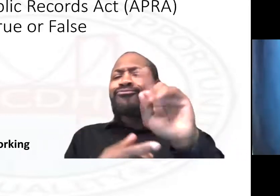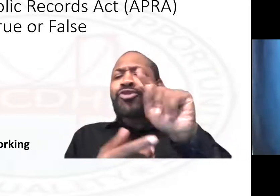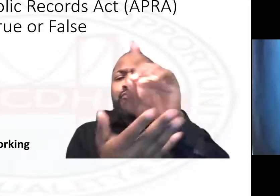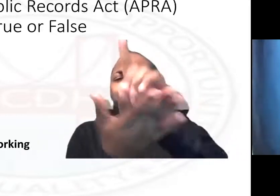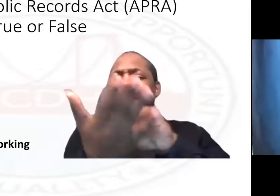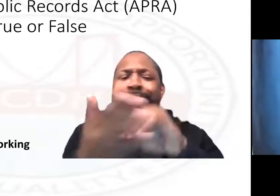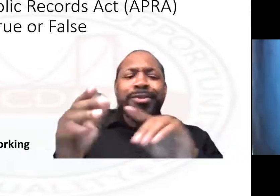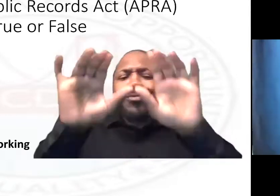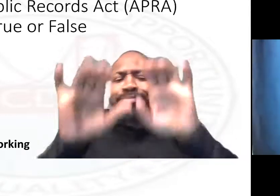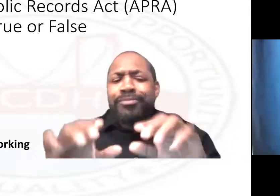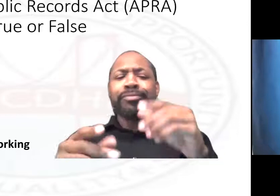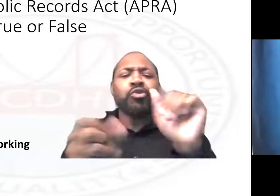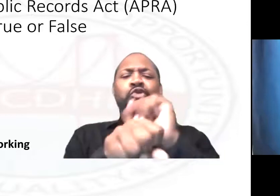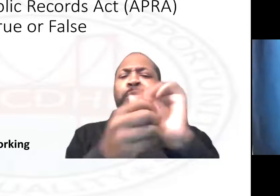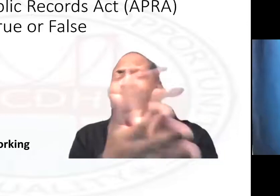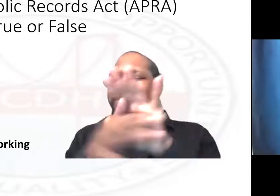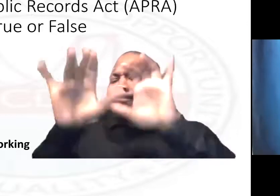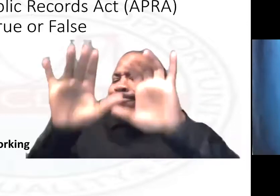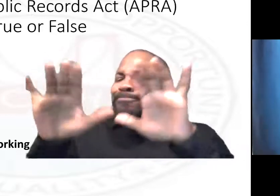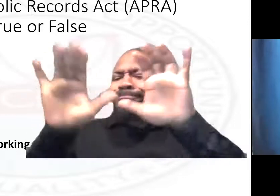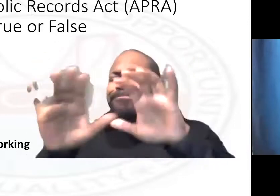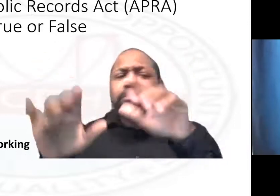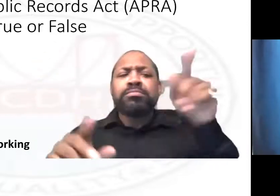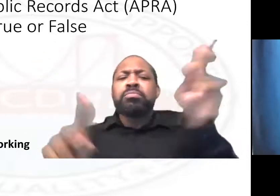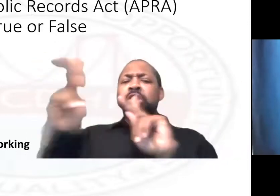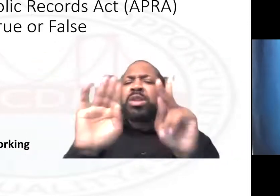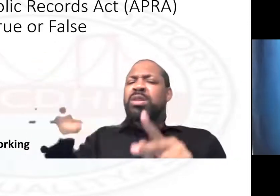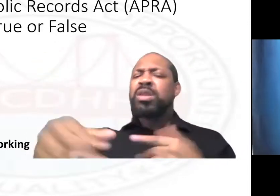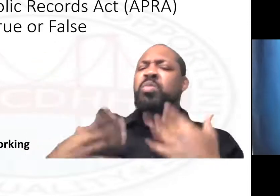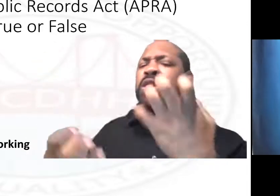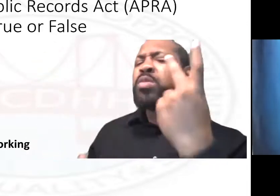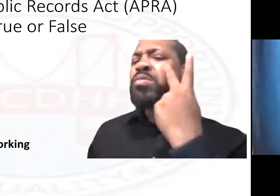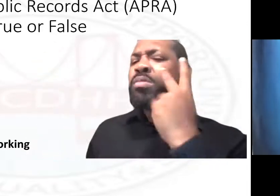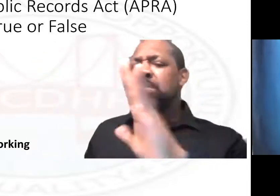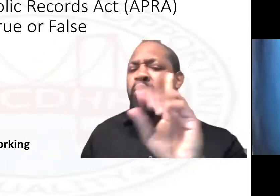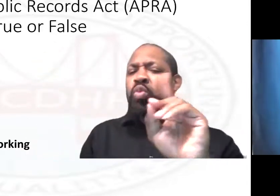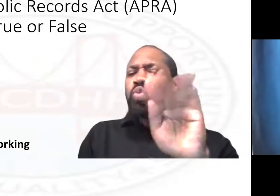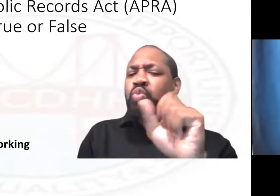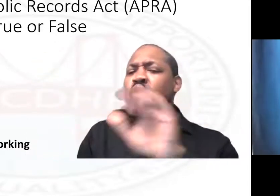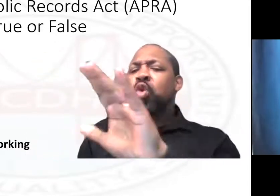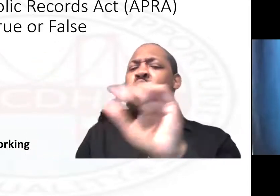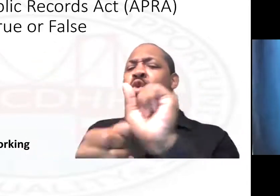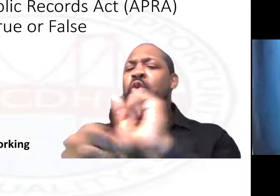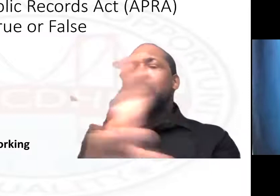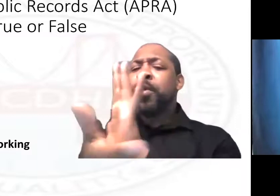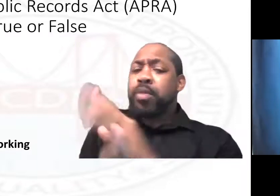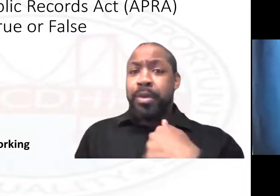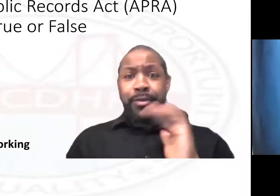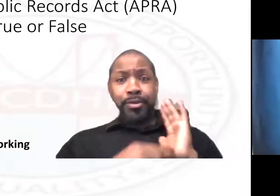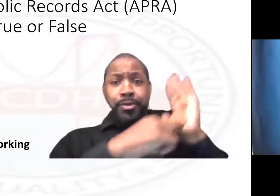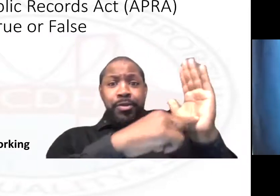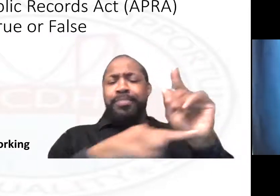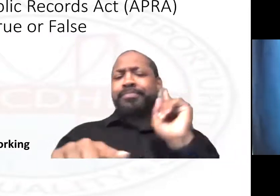Any preliminary drafts or working papers that are used at that level, if the public wants to see